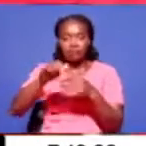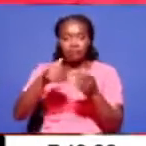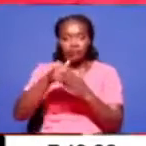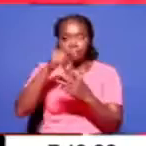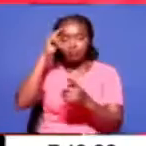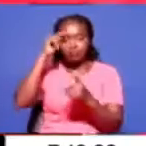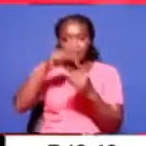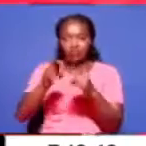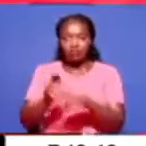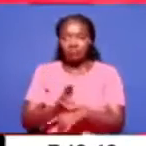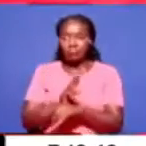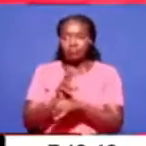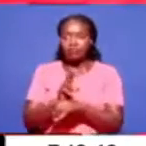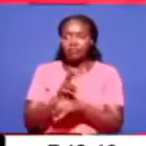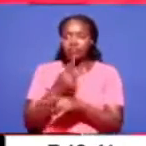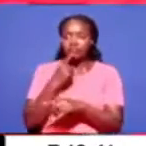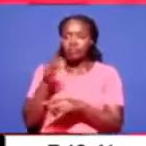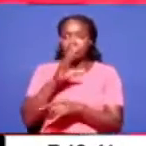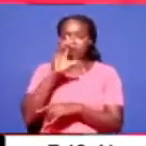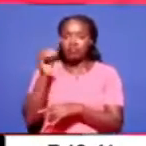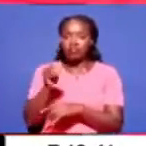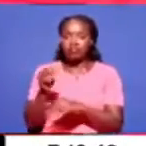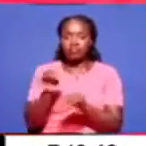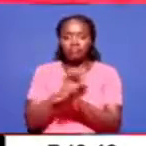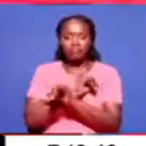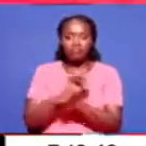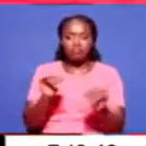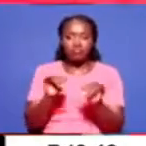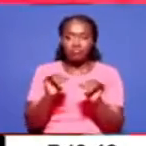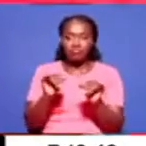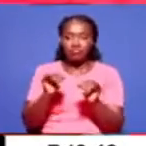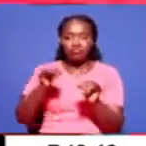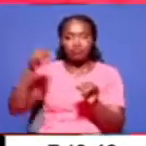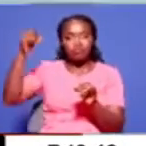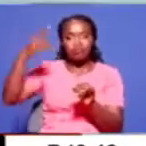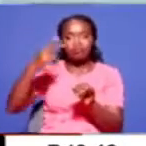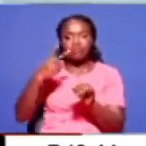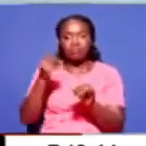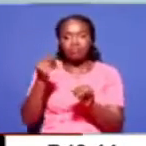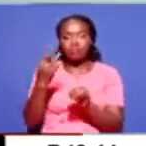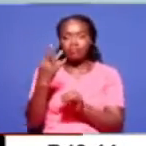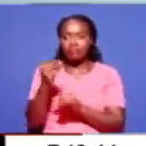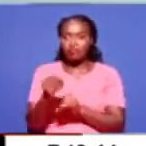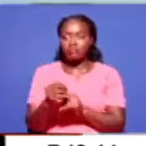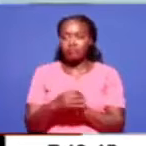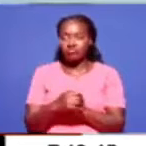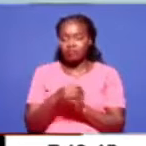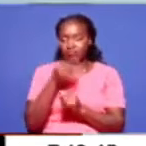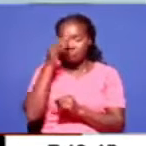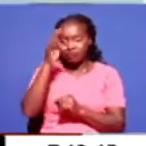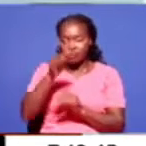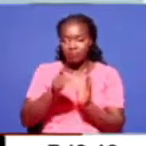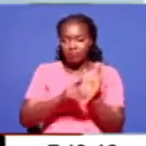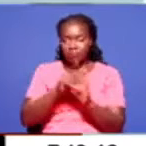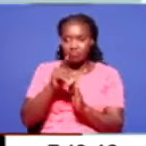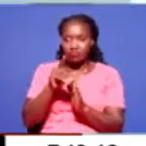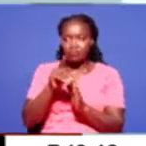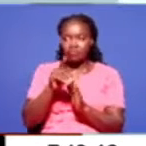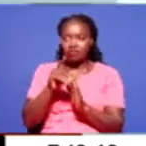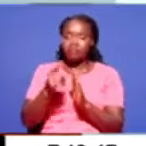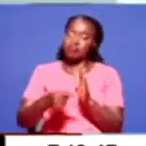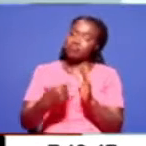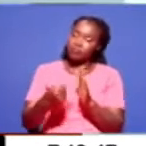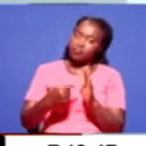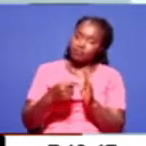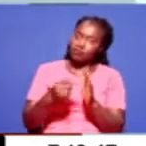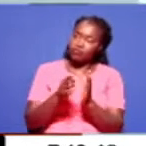kutumia 100% ya kawi safi kufikia mwaka 2030. The future of development and industrialization in